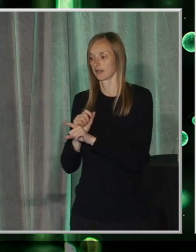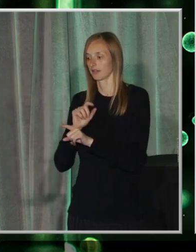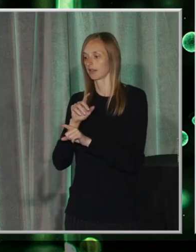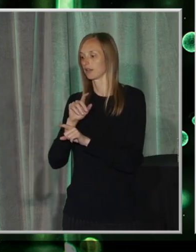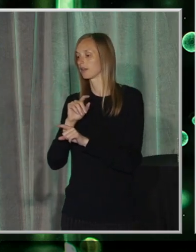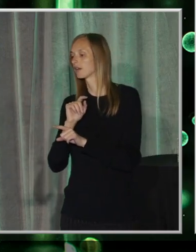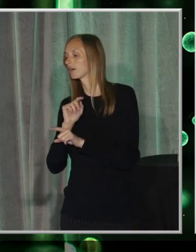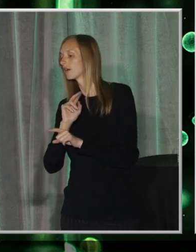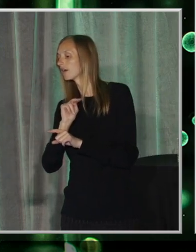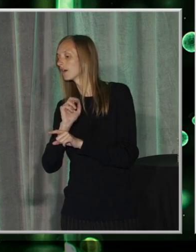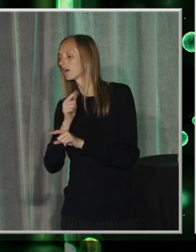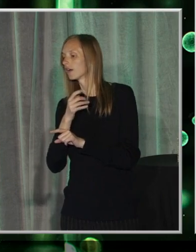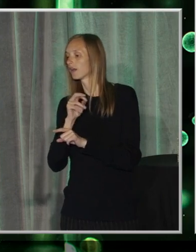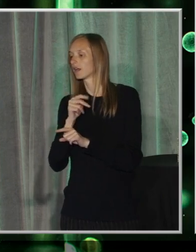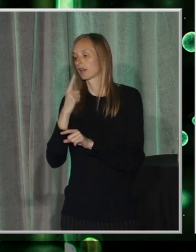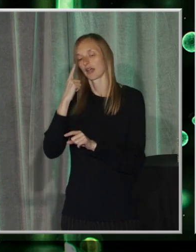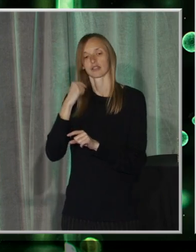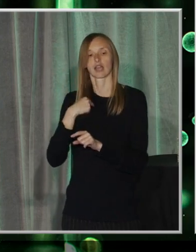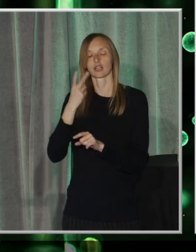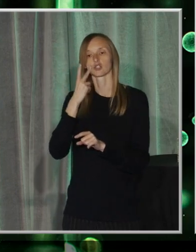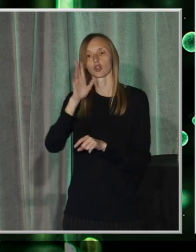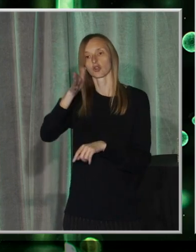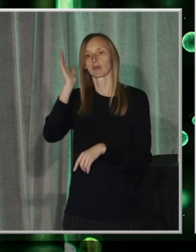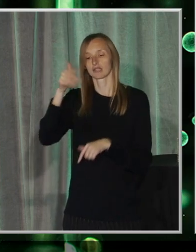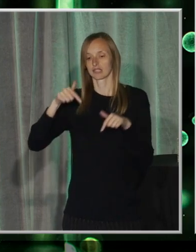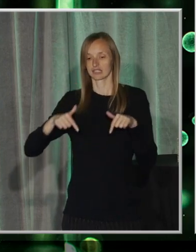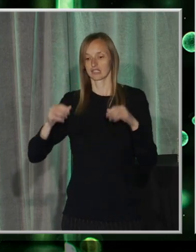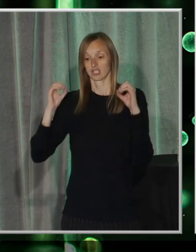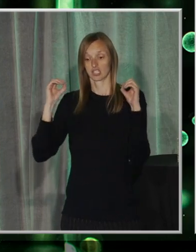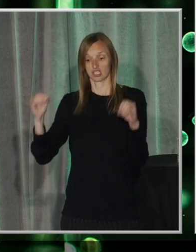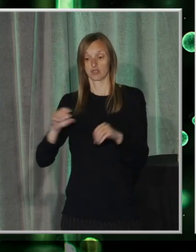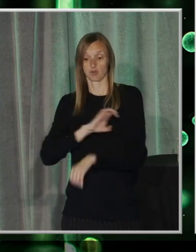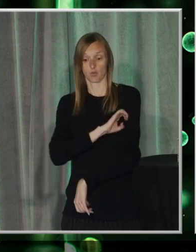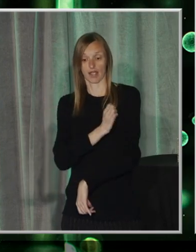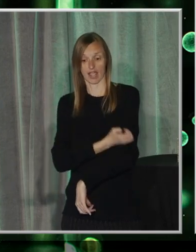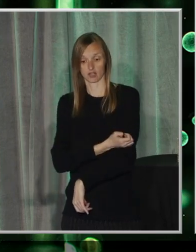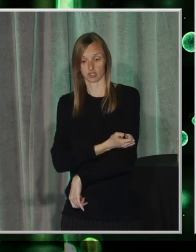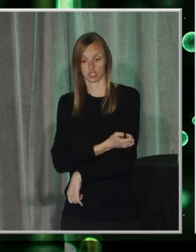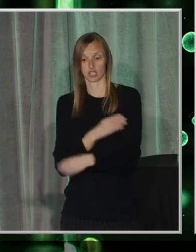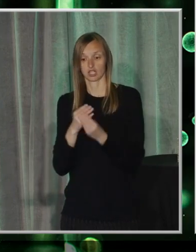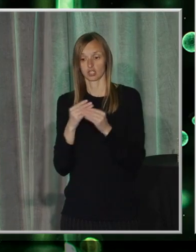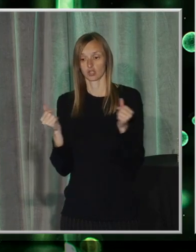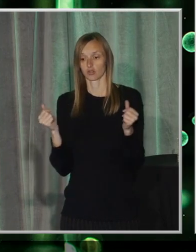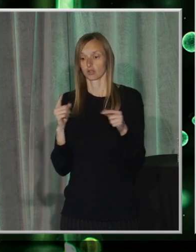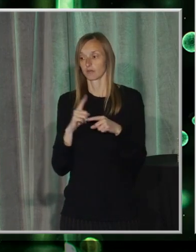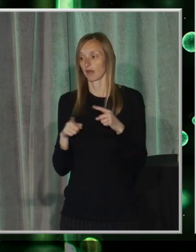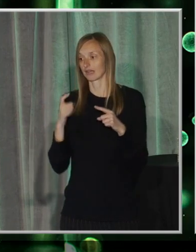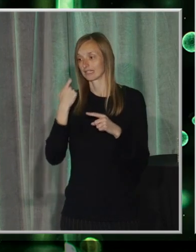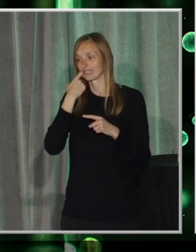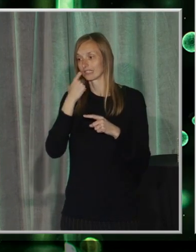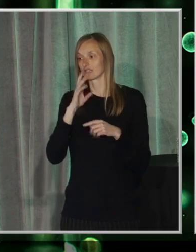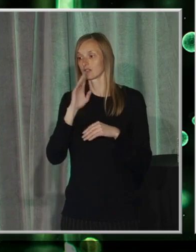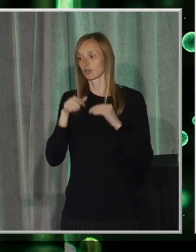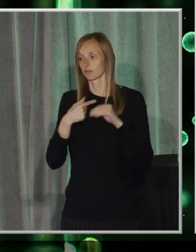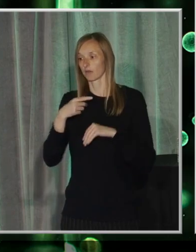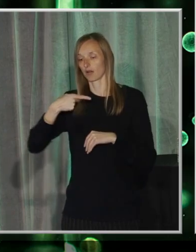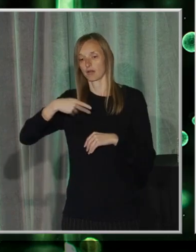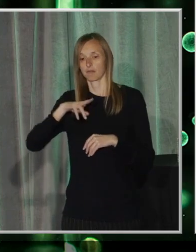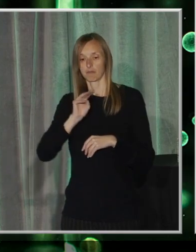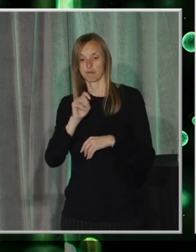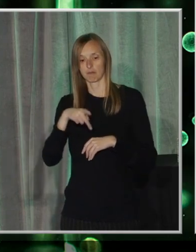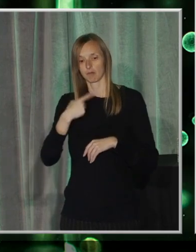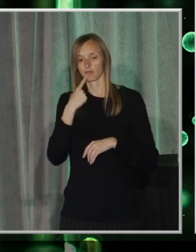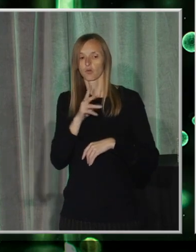I think I saw in your presentation that this is a zero energy solution, but you just talked about pumps for the